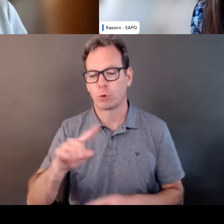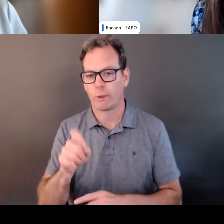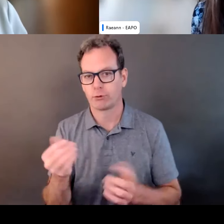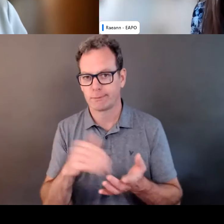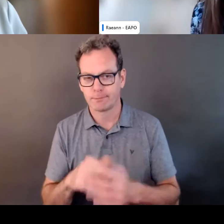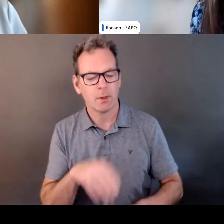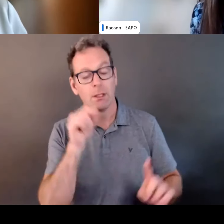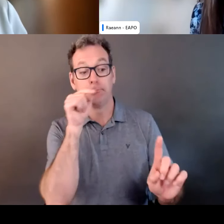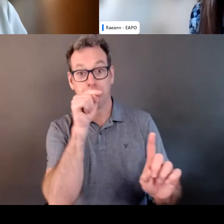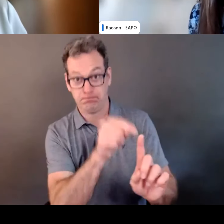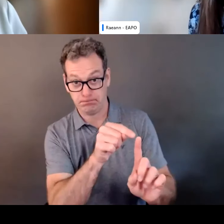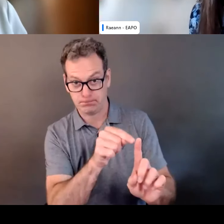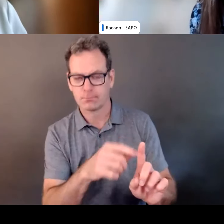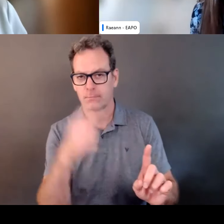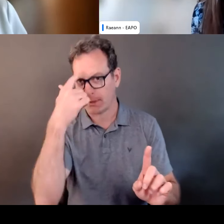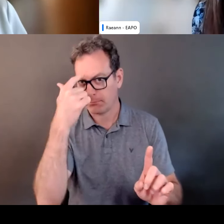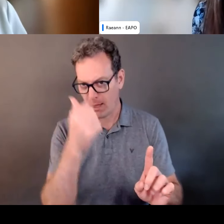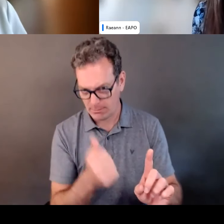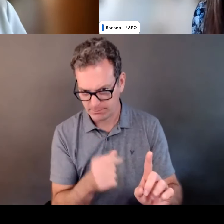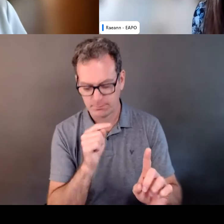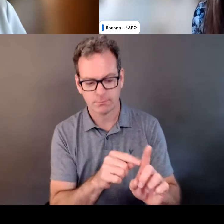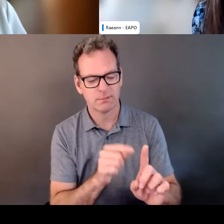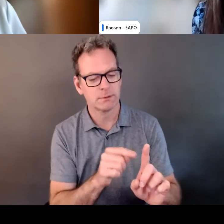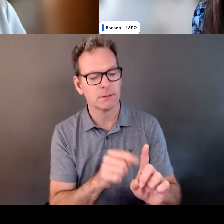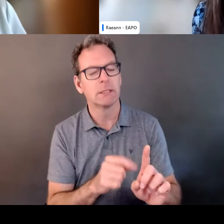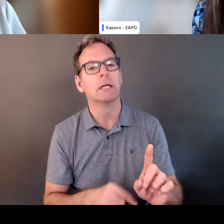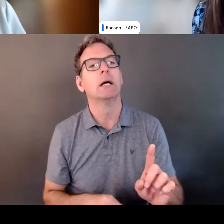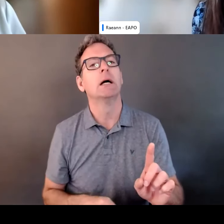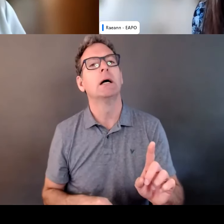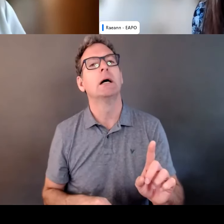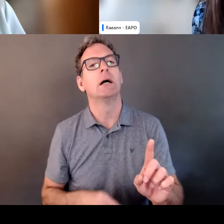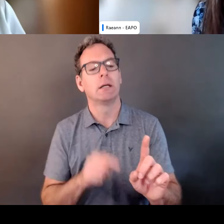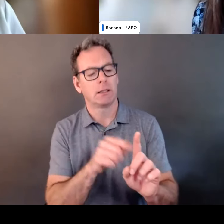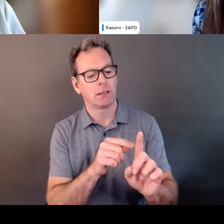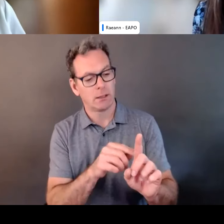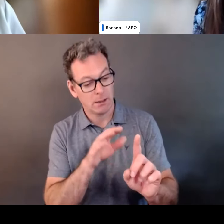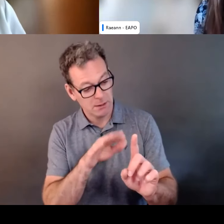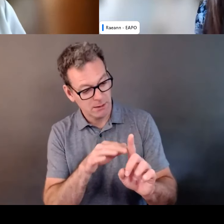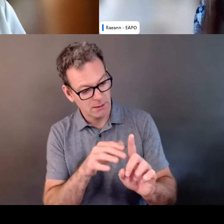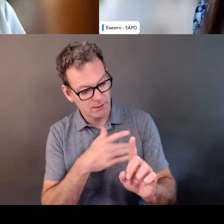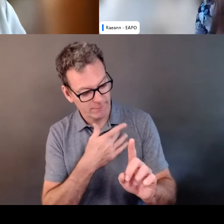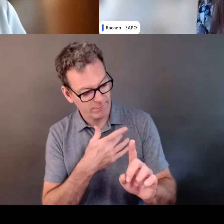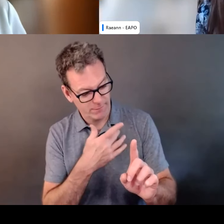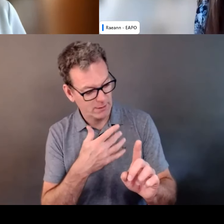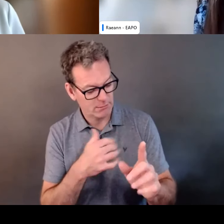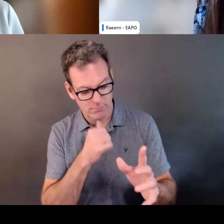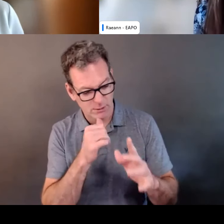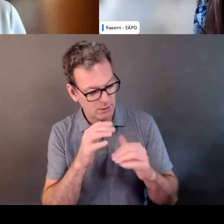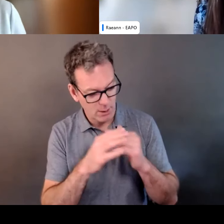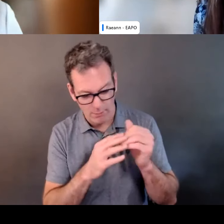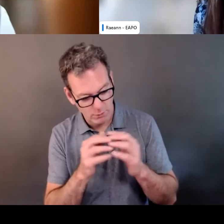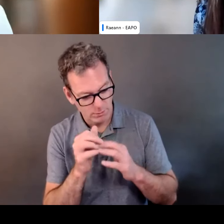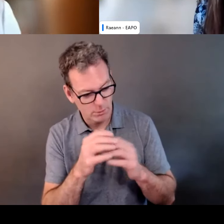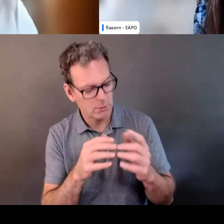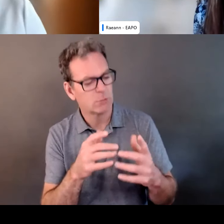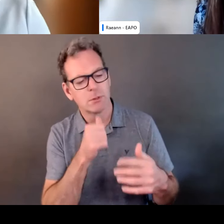might feel insulted if caregivers ask questions. Are there any ideas? I'm not quite sure the framing of that Sorry,